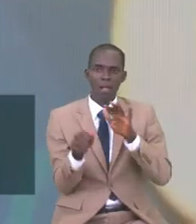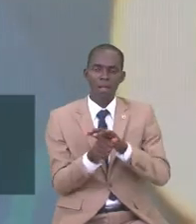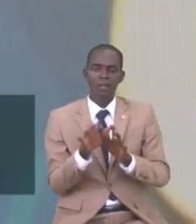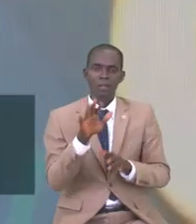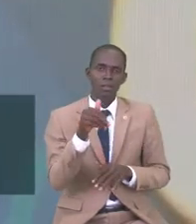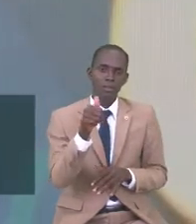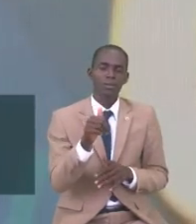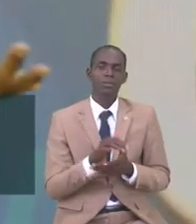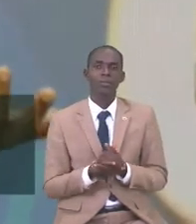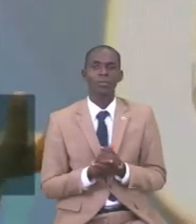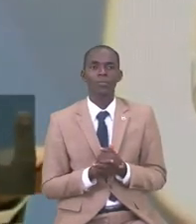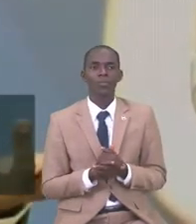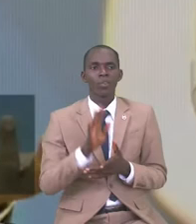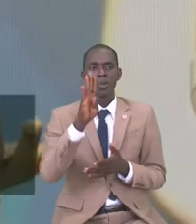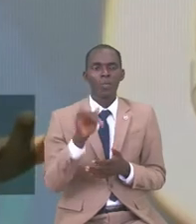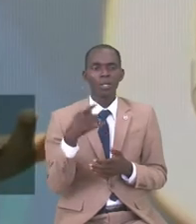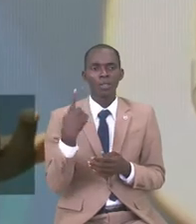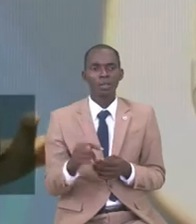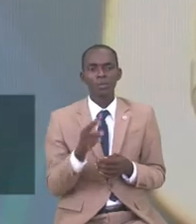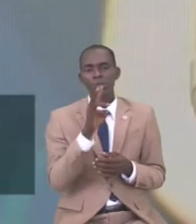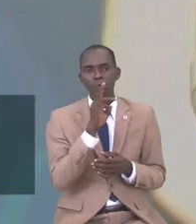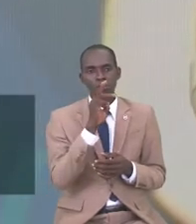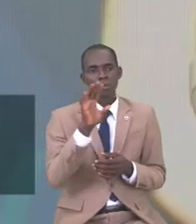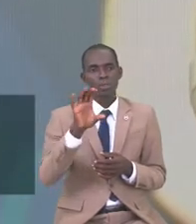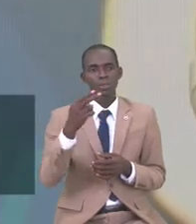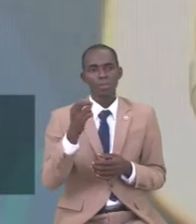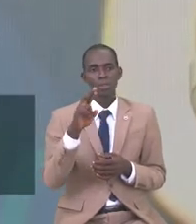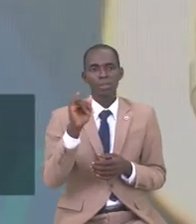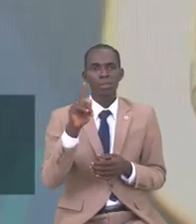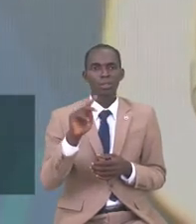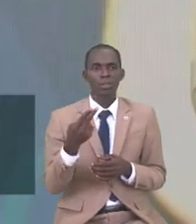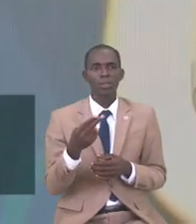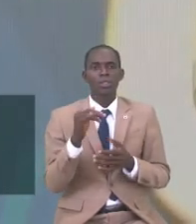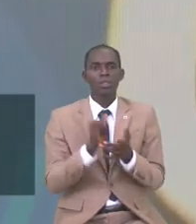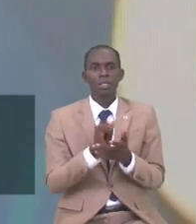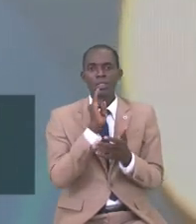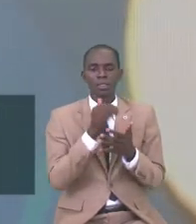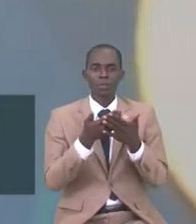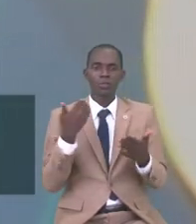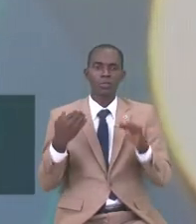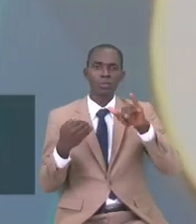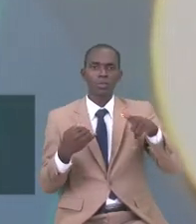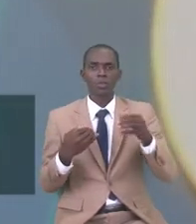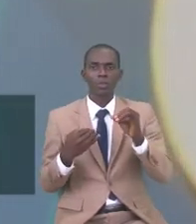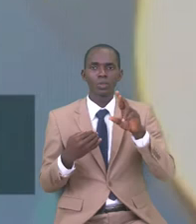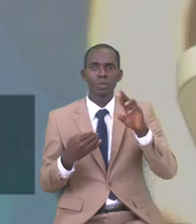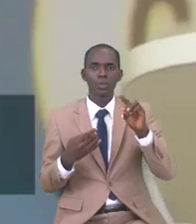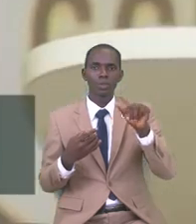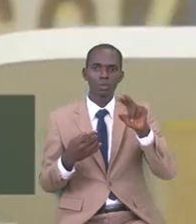thyself by the brook Cherith that is before Jordan. Look at that